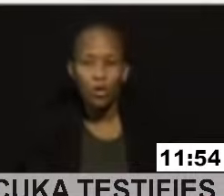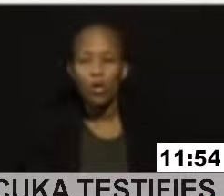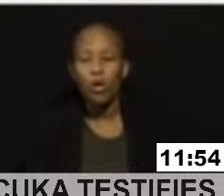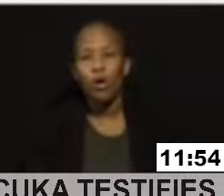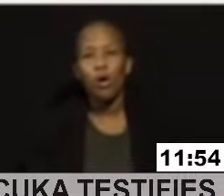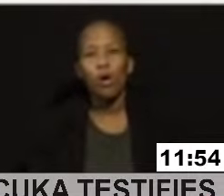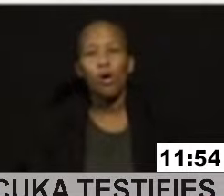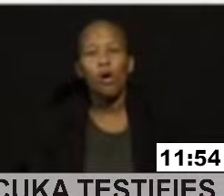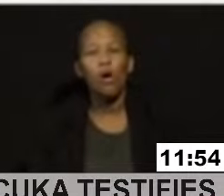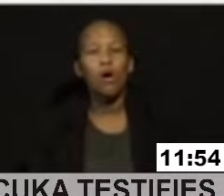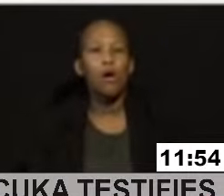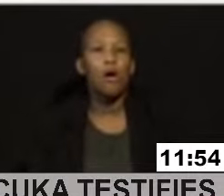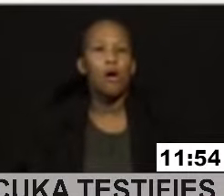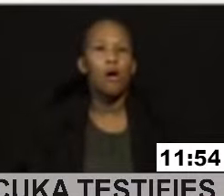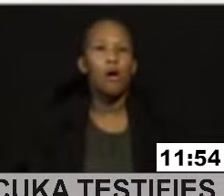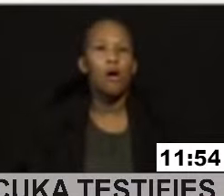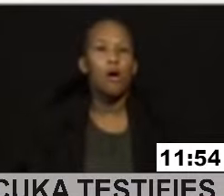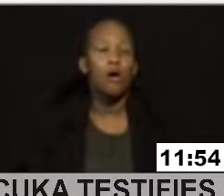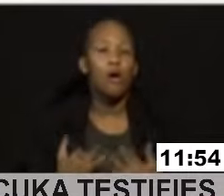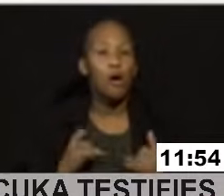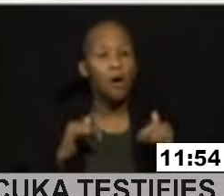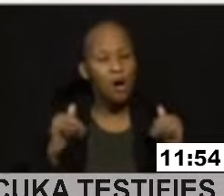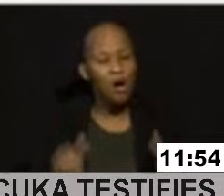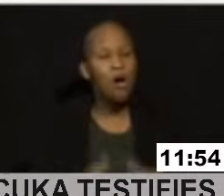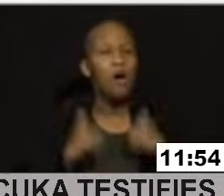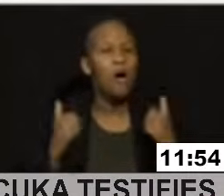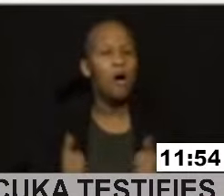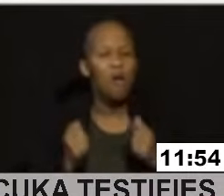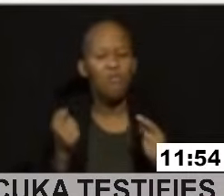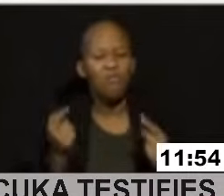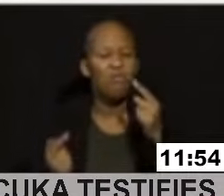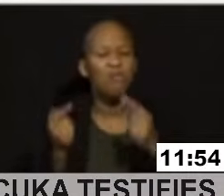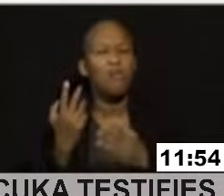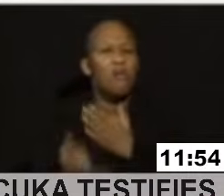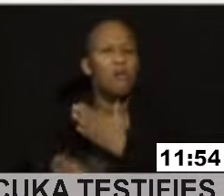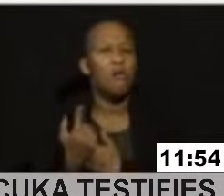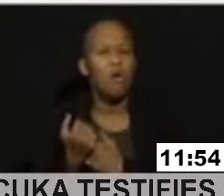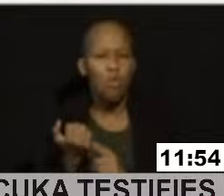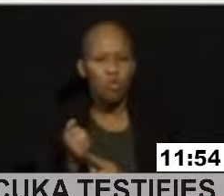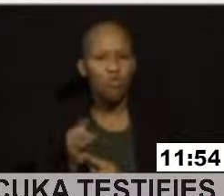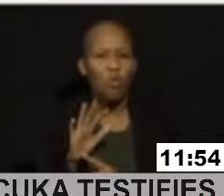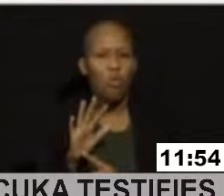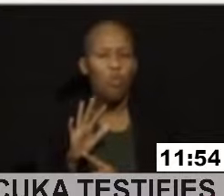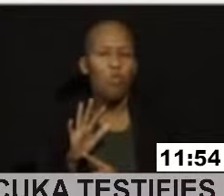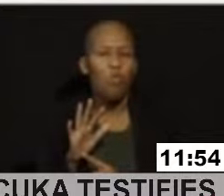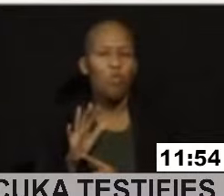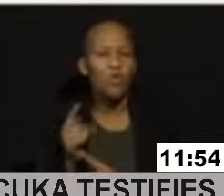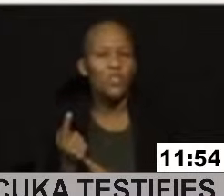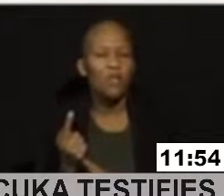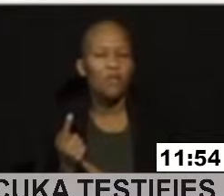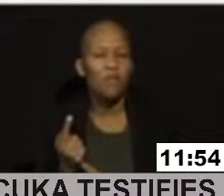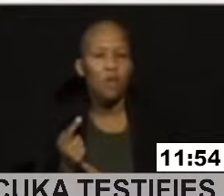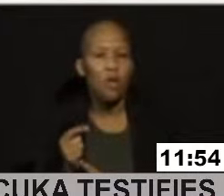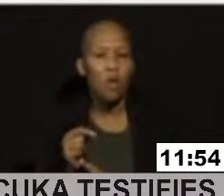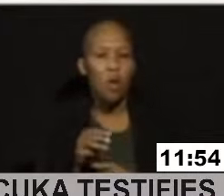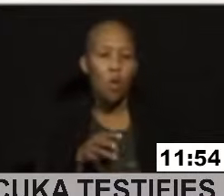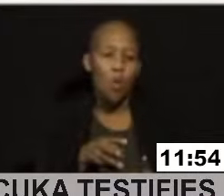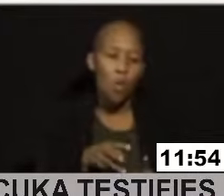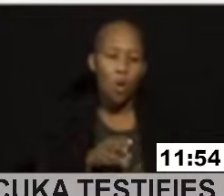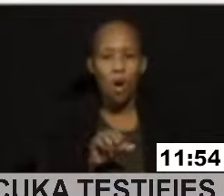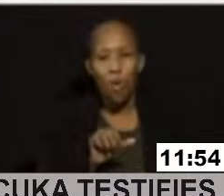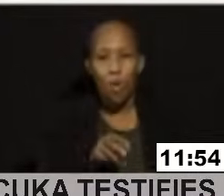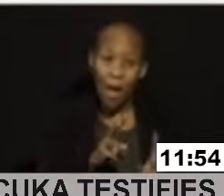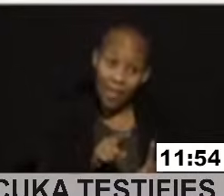And so these challenges and these tensions would manifest themselves one way or the other. And it